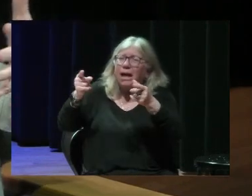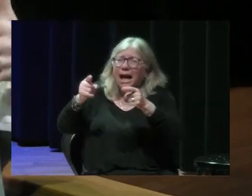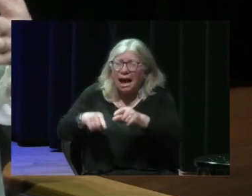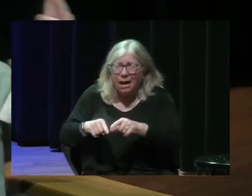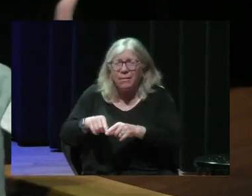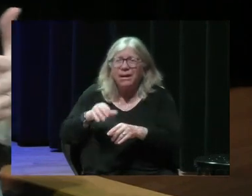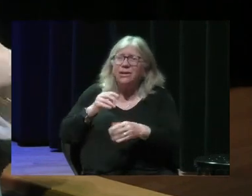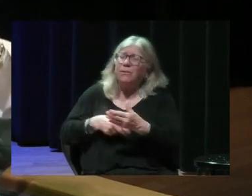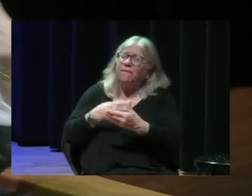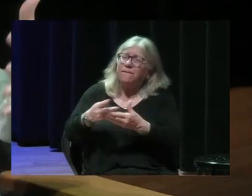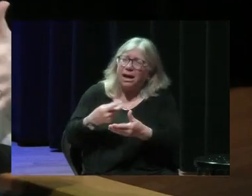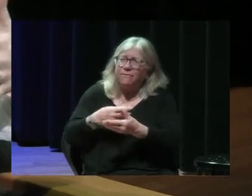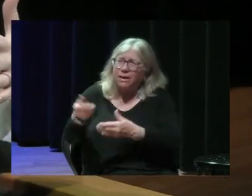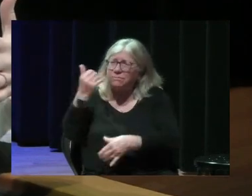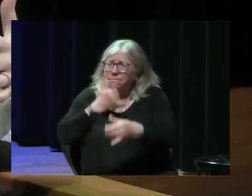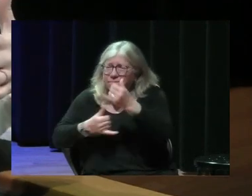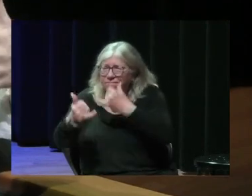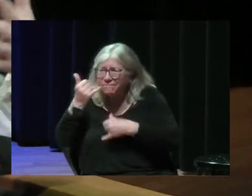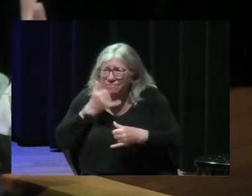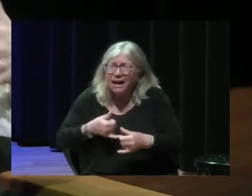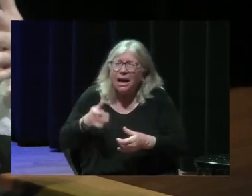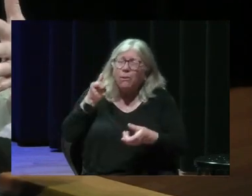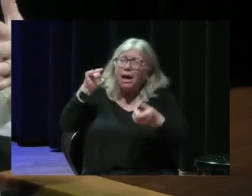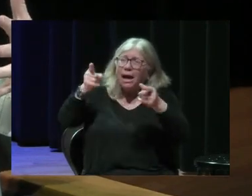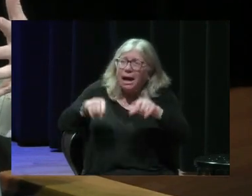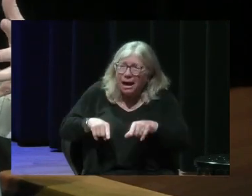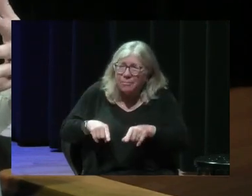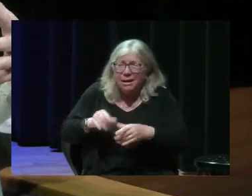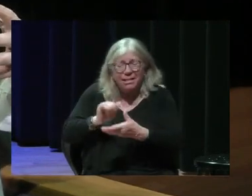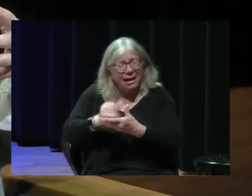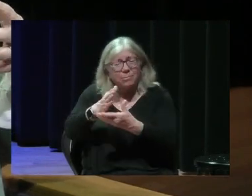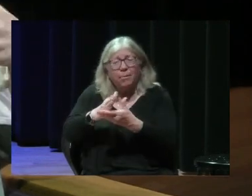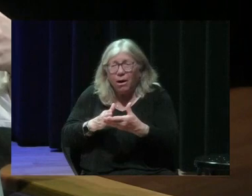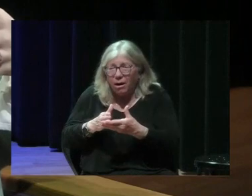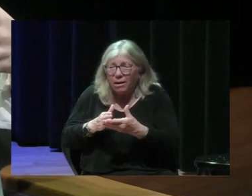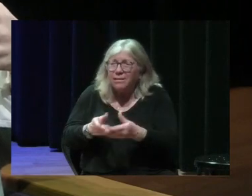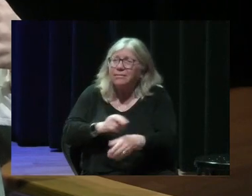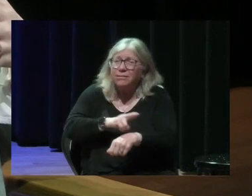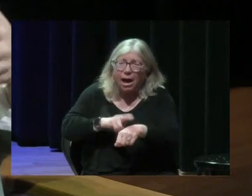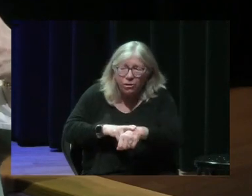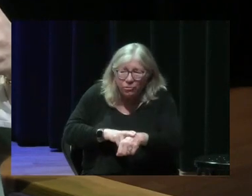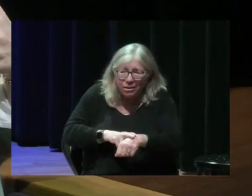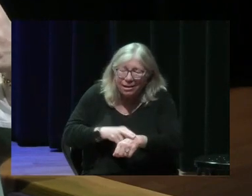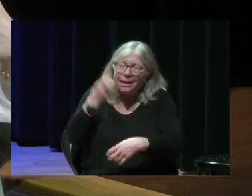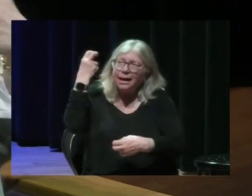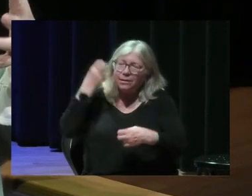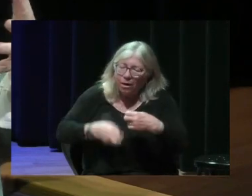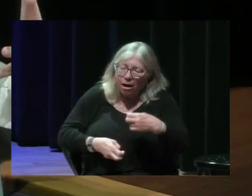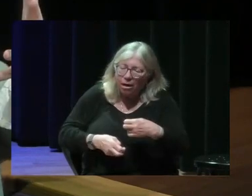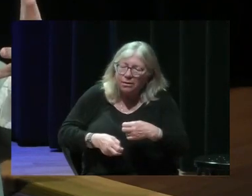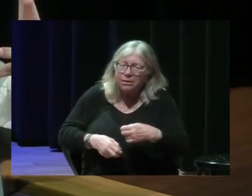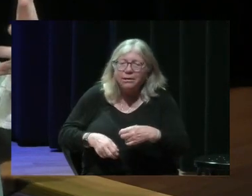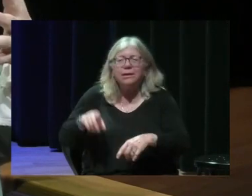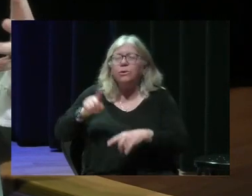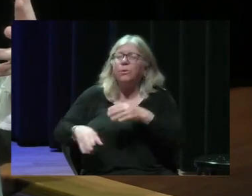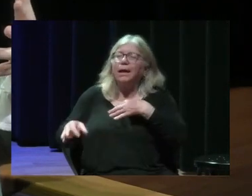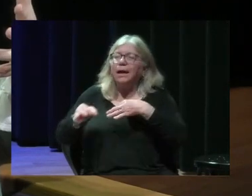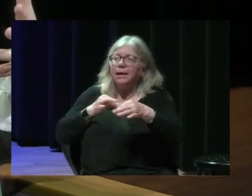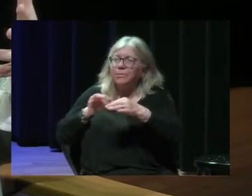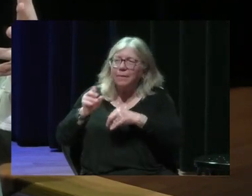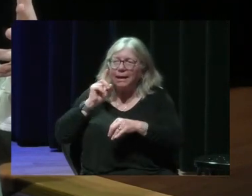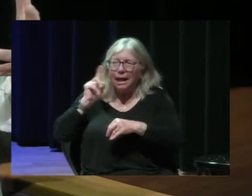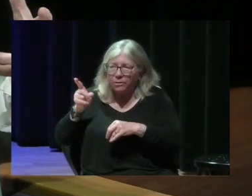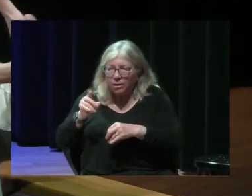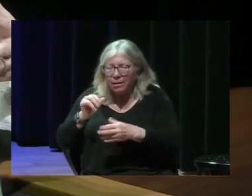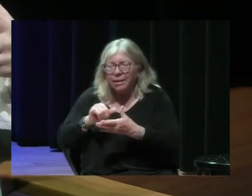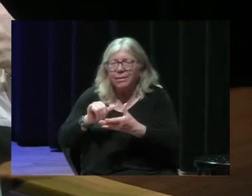stumbles, inevitable, stepping on each other's feet. That has to be a part of it. And it's hard. You cannot explain and intellectualize a love of